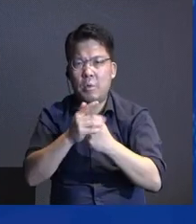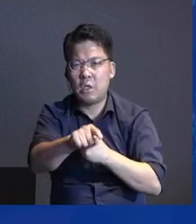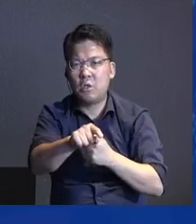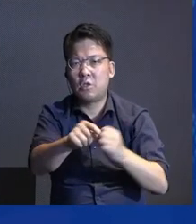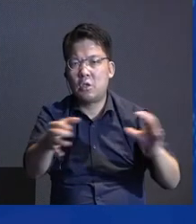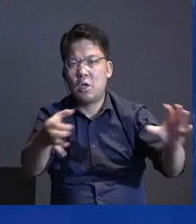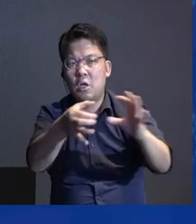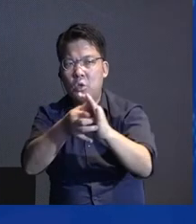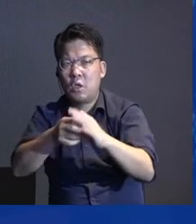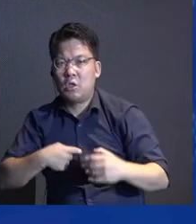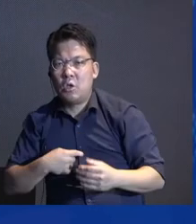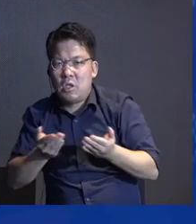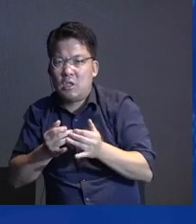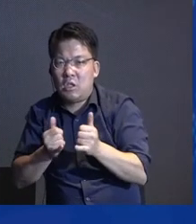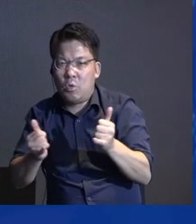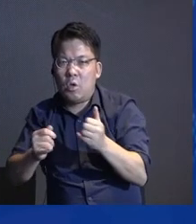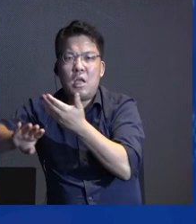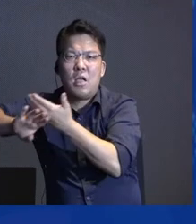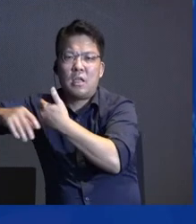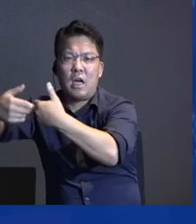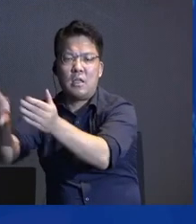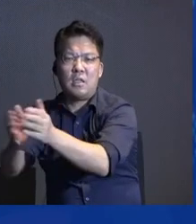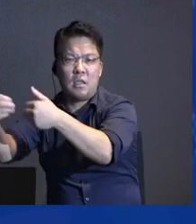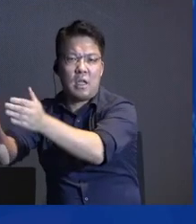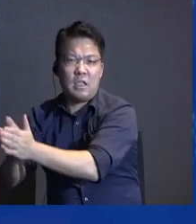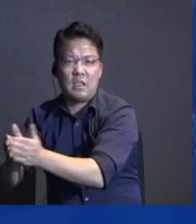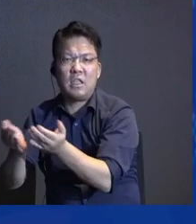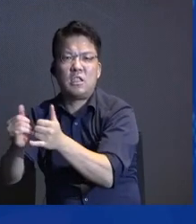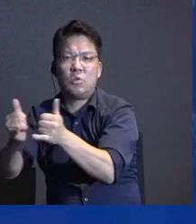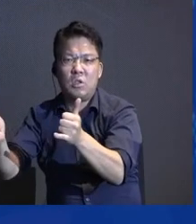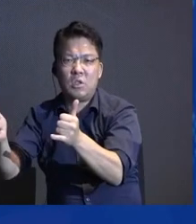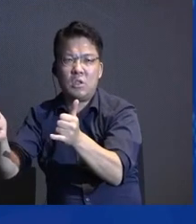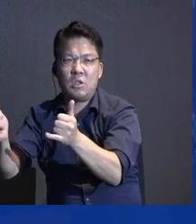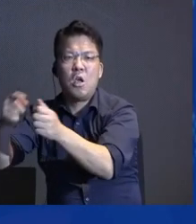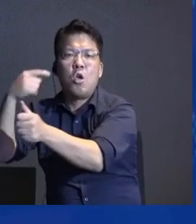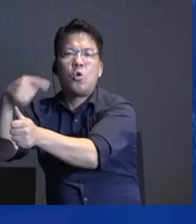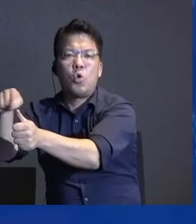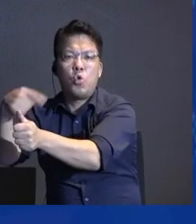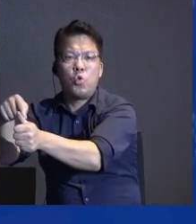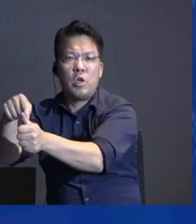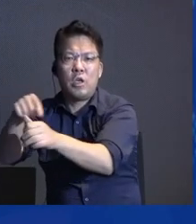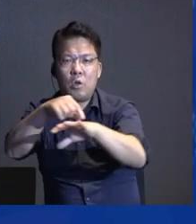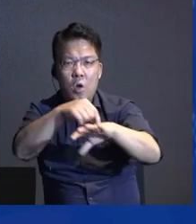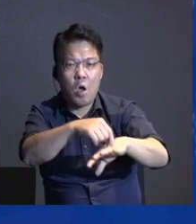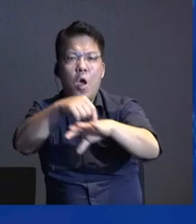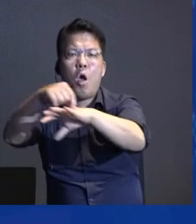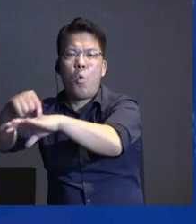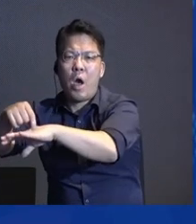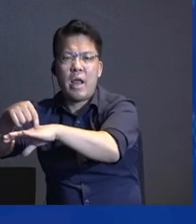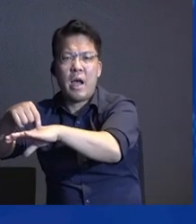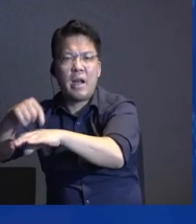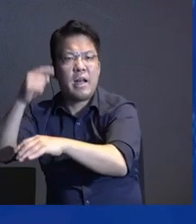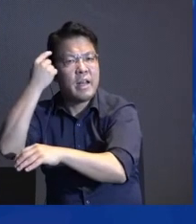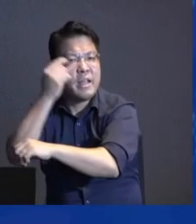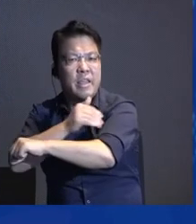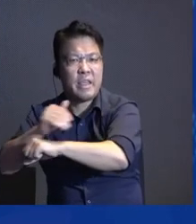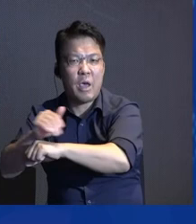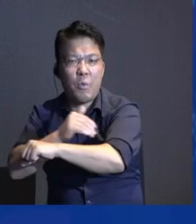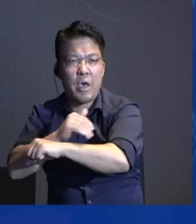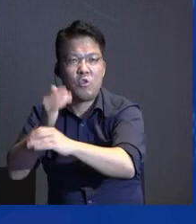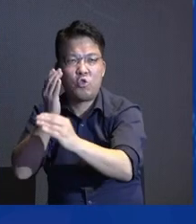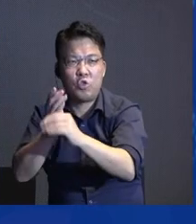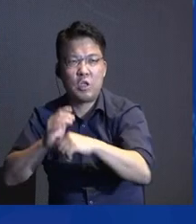too. So in our educational training, we actually visit nursing homes or schools in